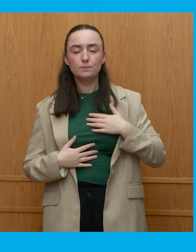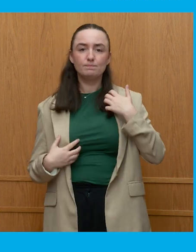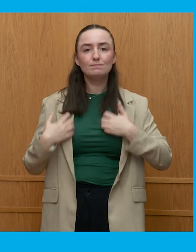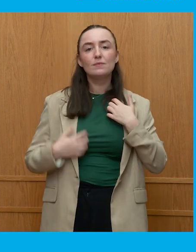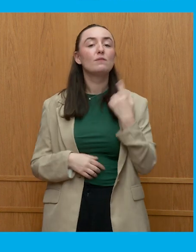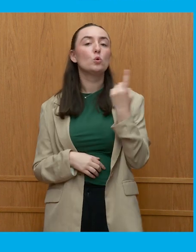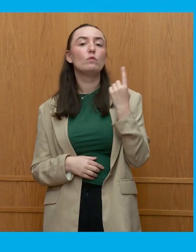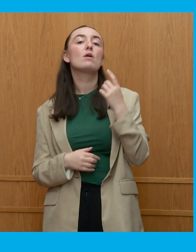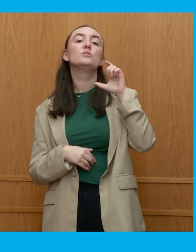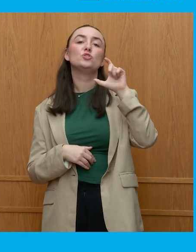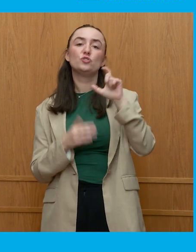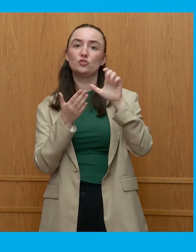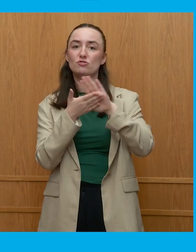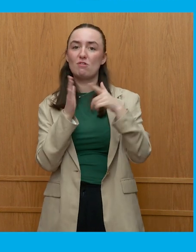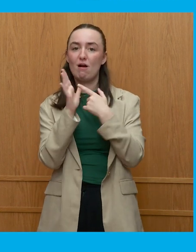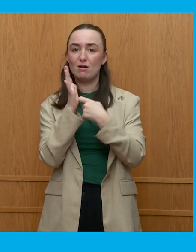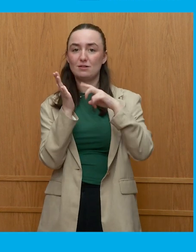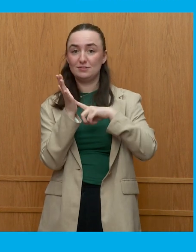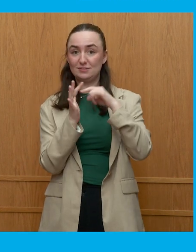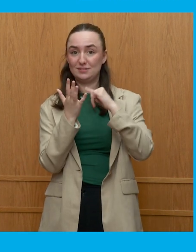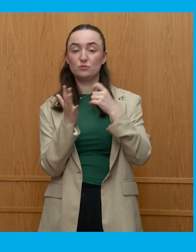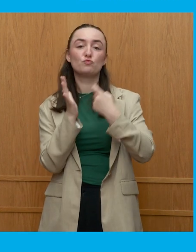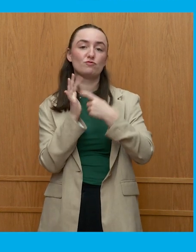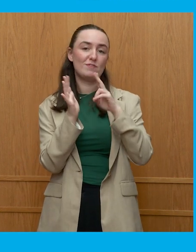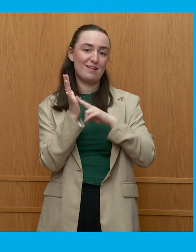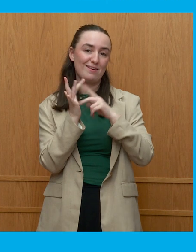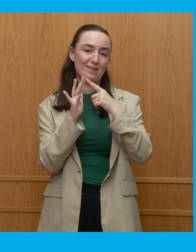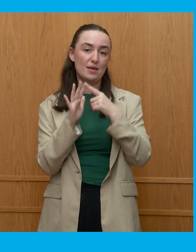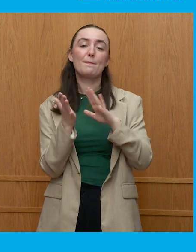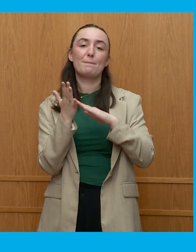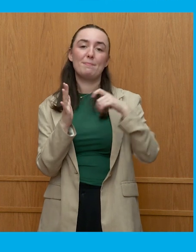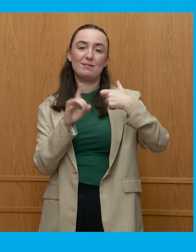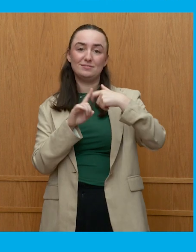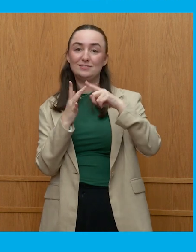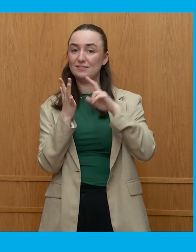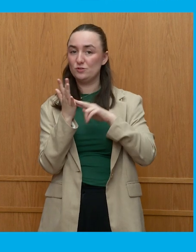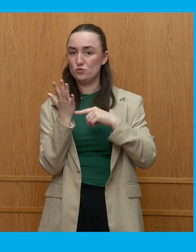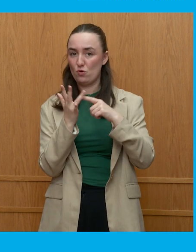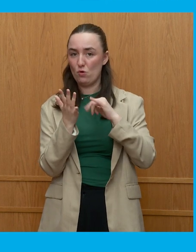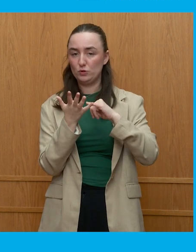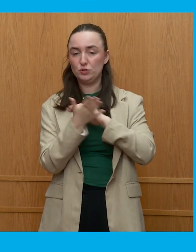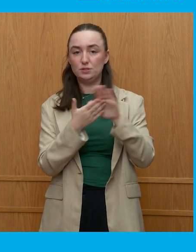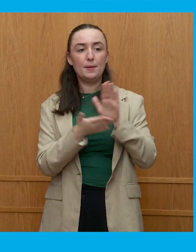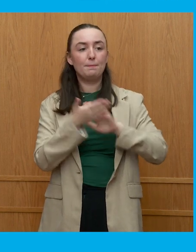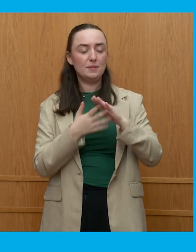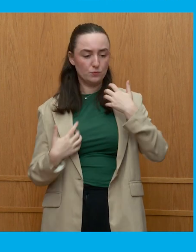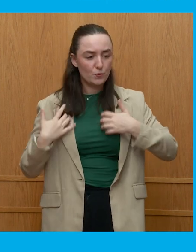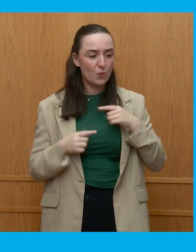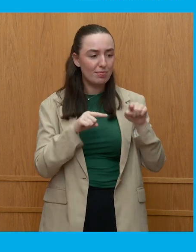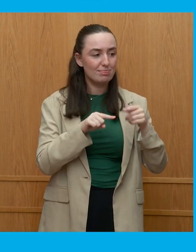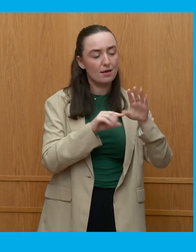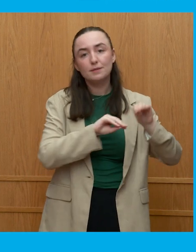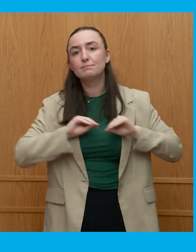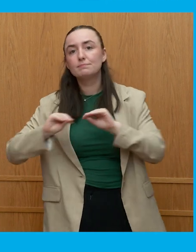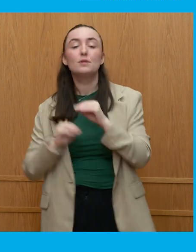Macintosh, but that led you to EMBT and Enric Morales, where you studied and also worked in